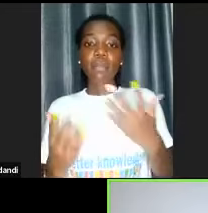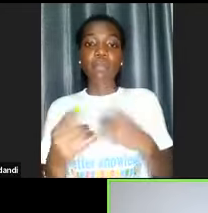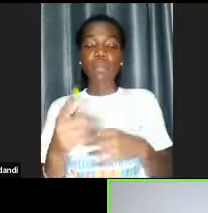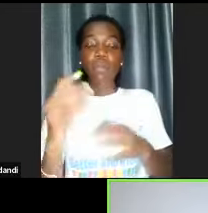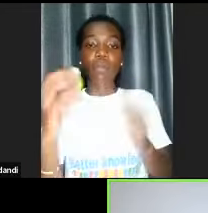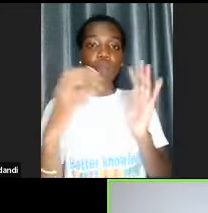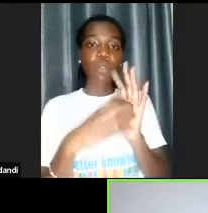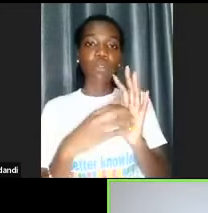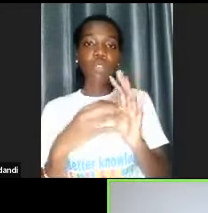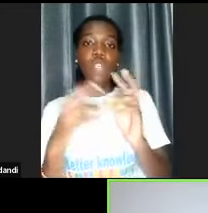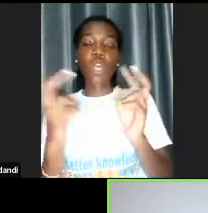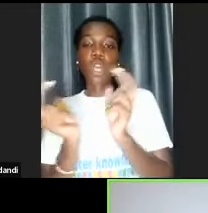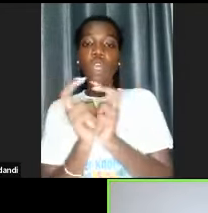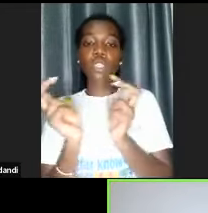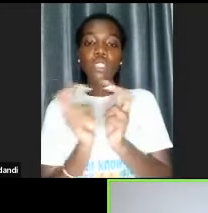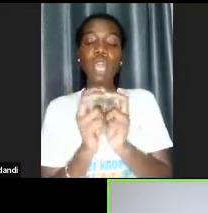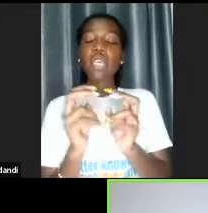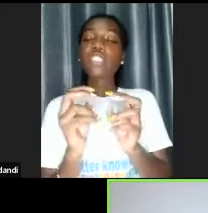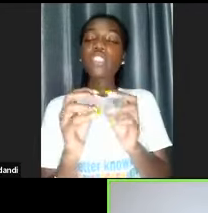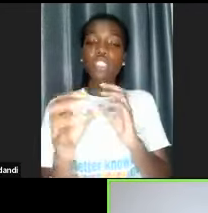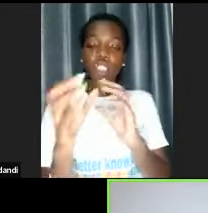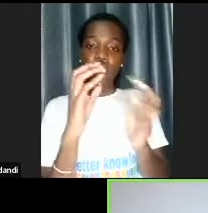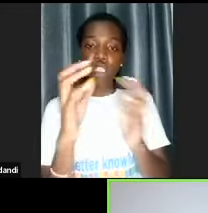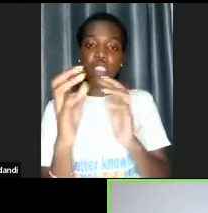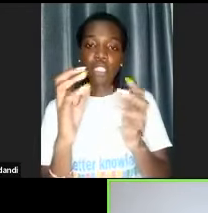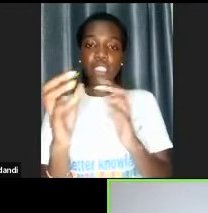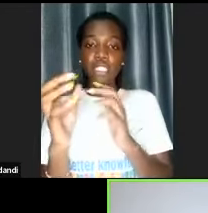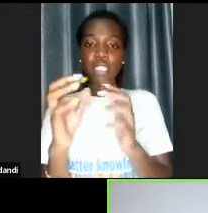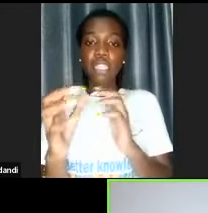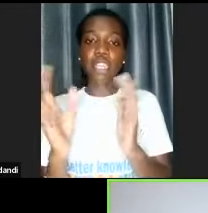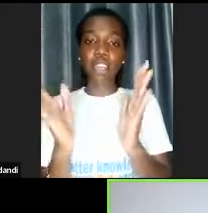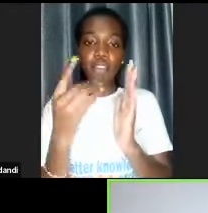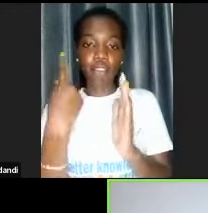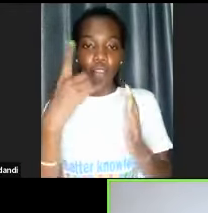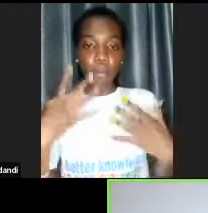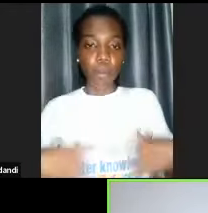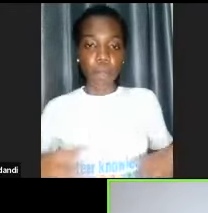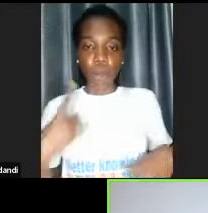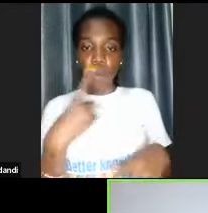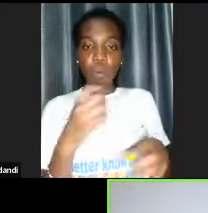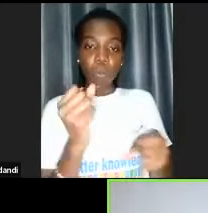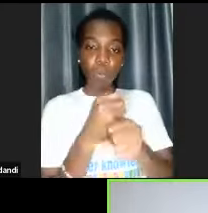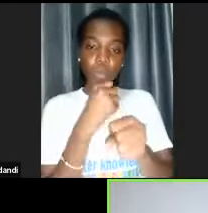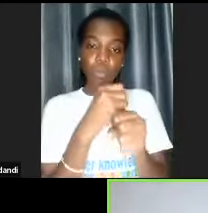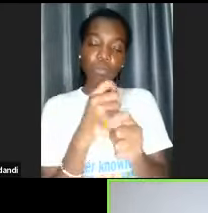chat, Gabriel, just for those who were not able to do a screenshot. And then